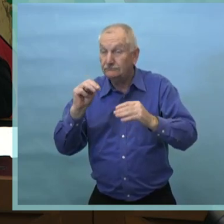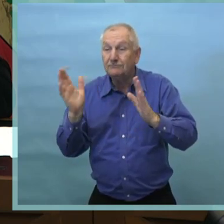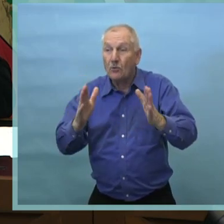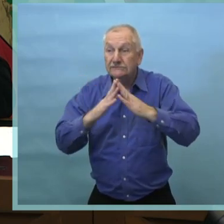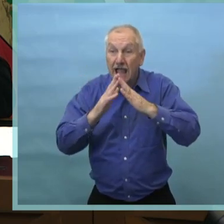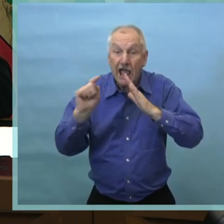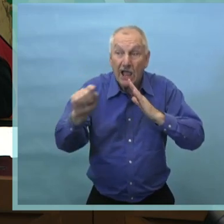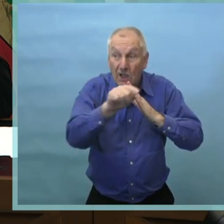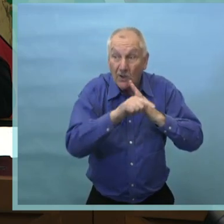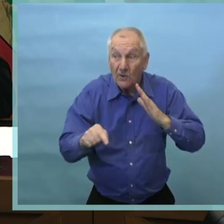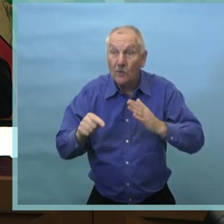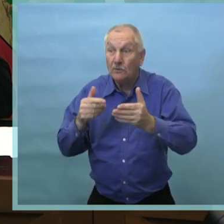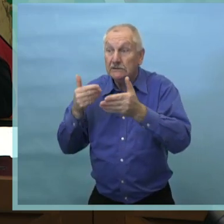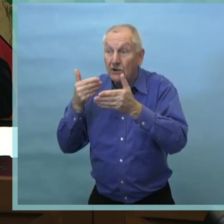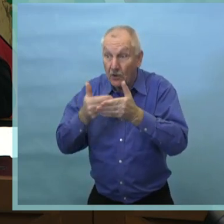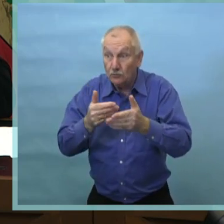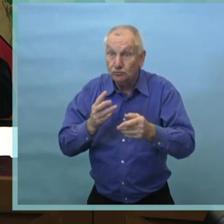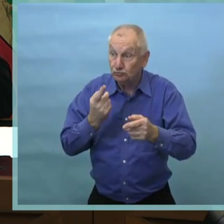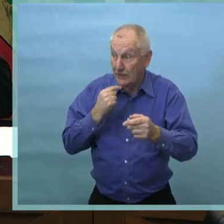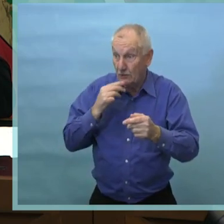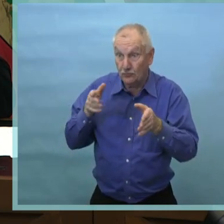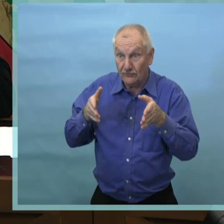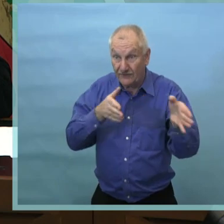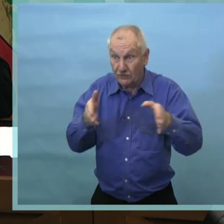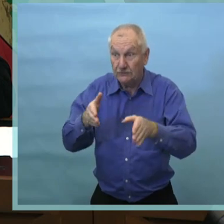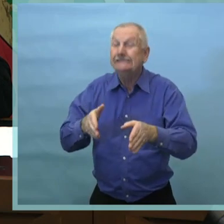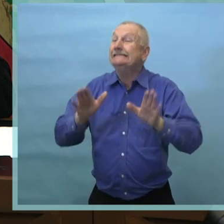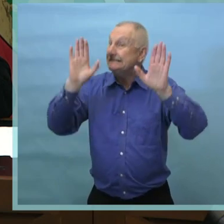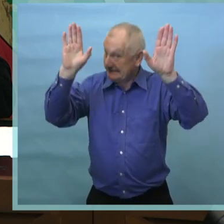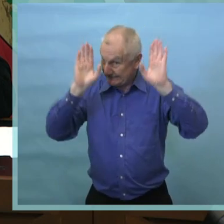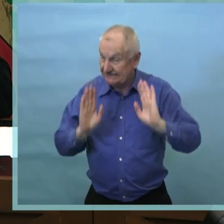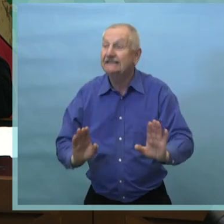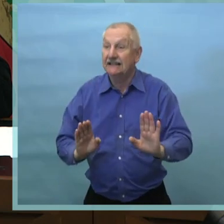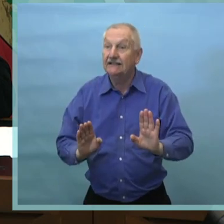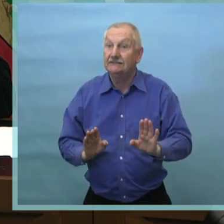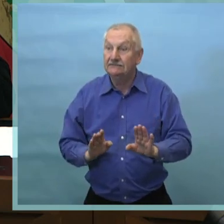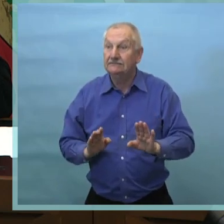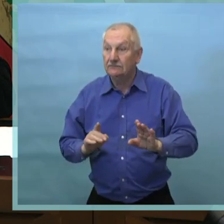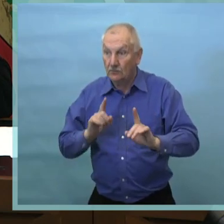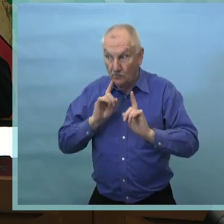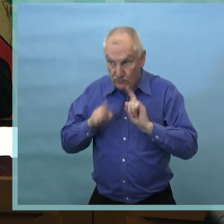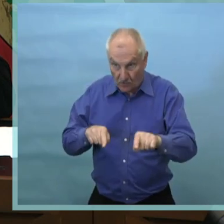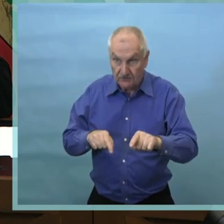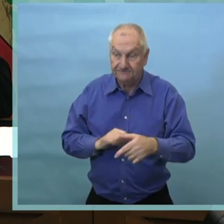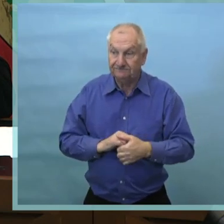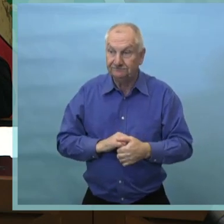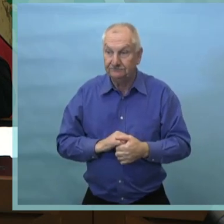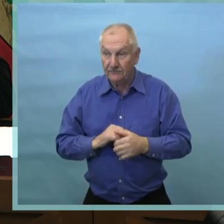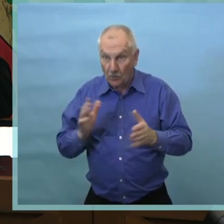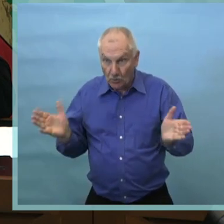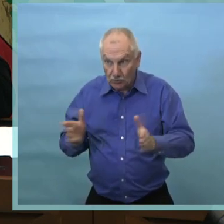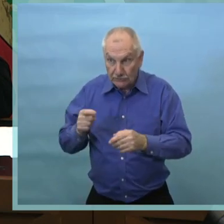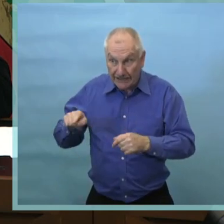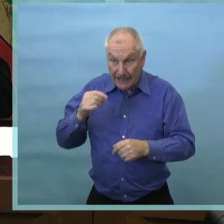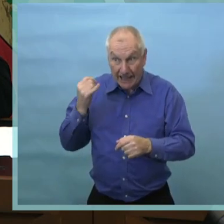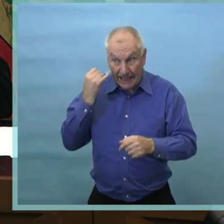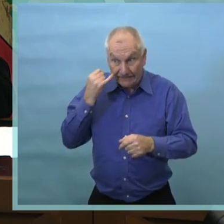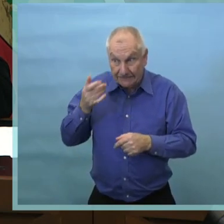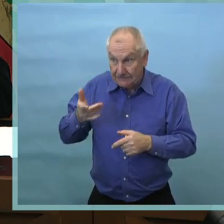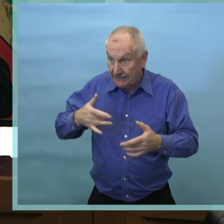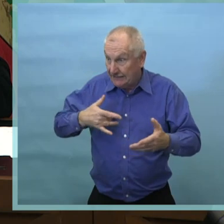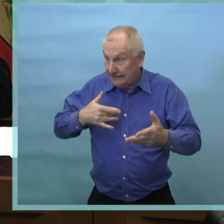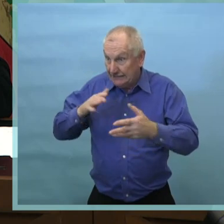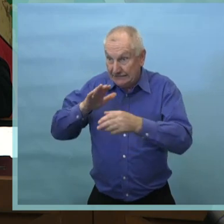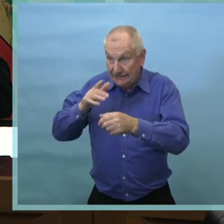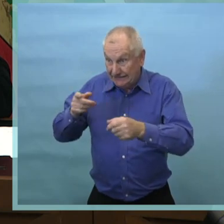River were fantastic. We encouraged that if you thought that you might need to do some sandbagging, that you might